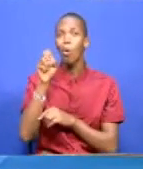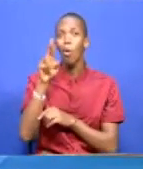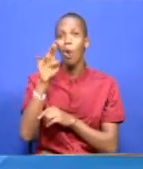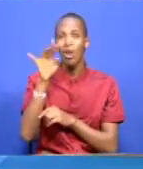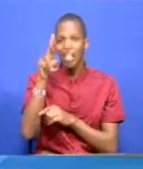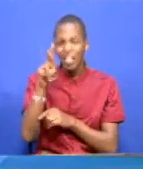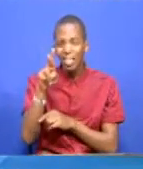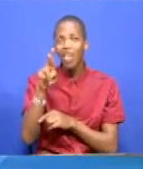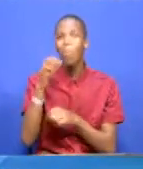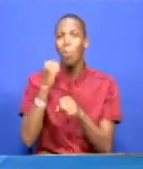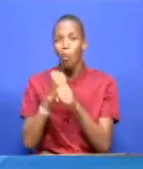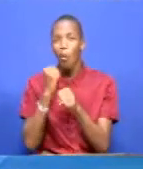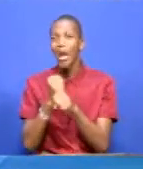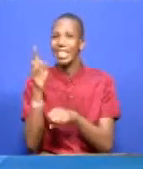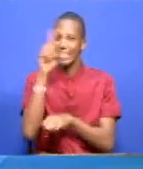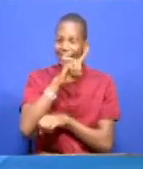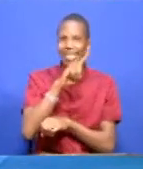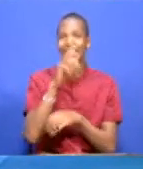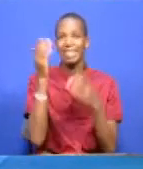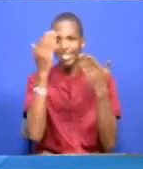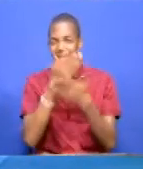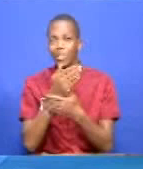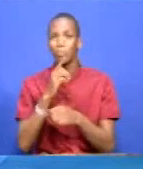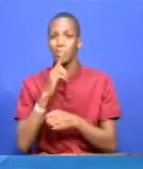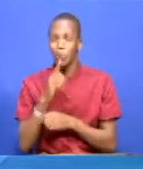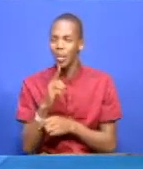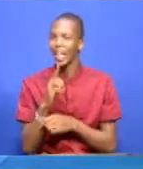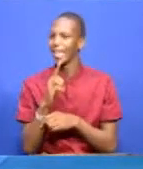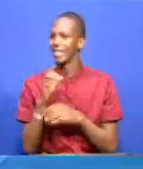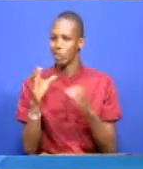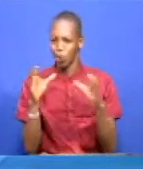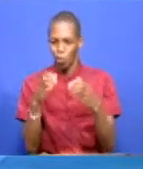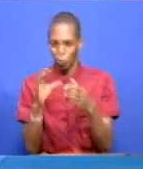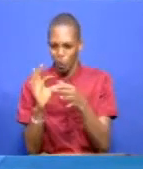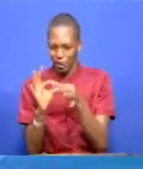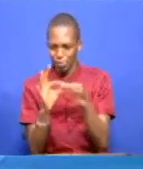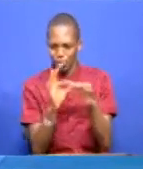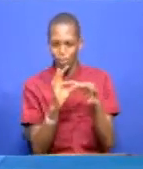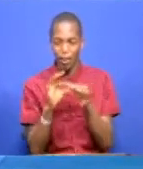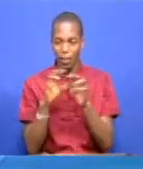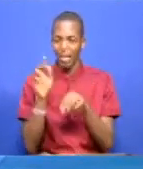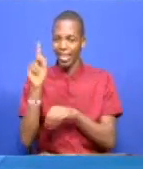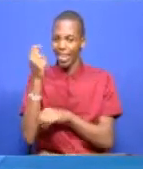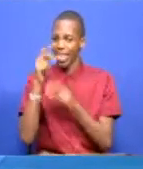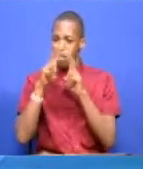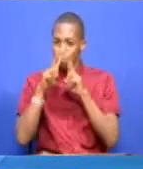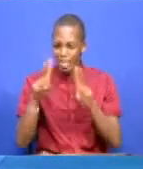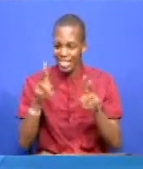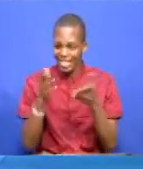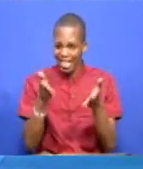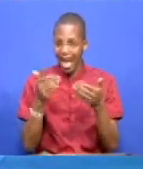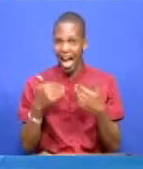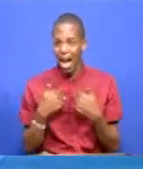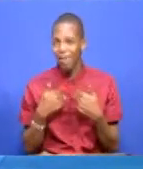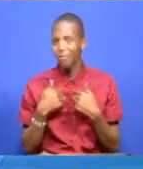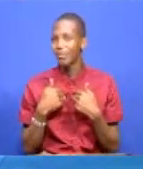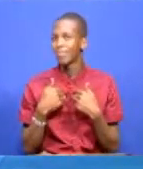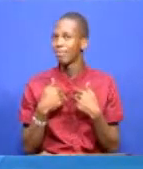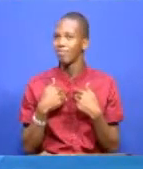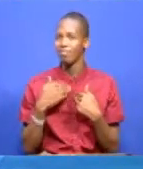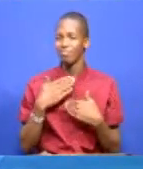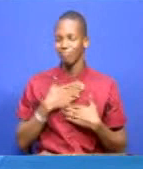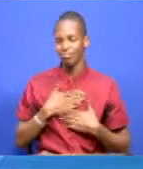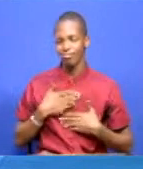to ensure that we have a cohesive society and a peaceful Kenya. Please see the good of this